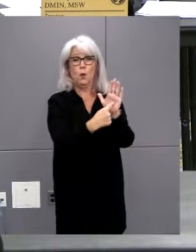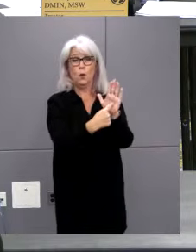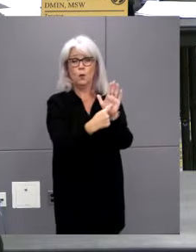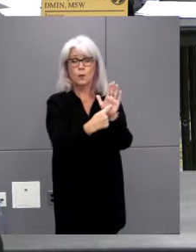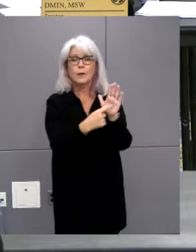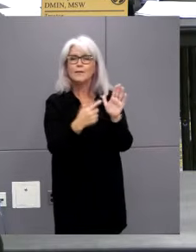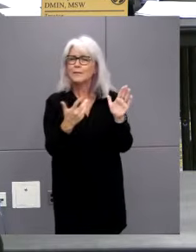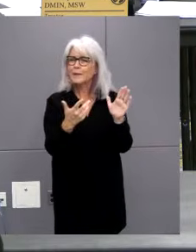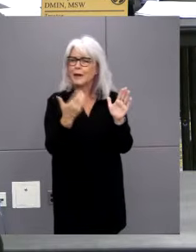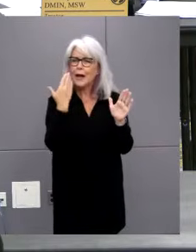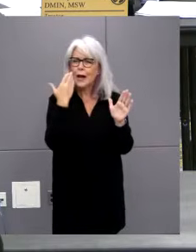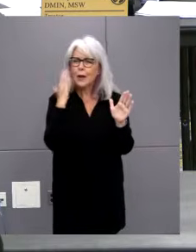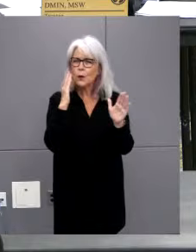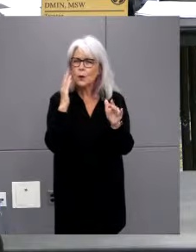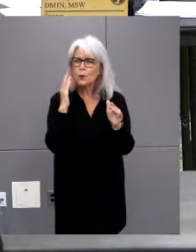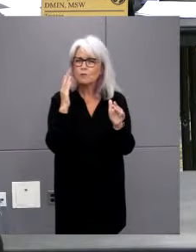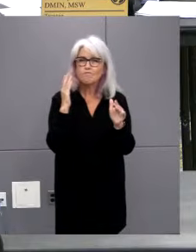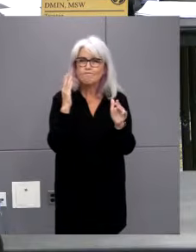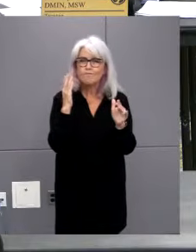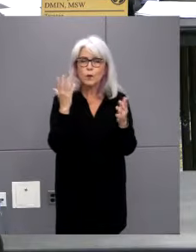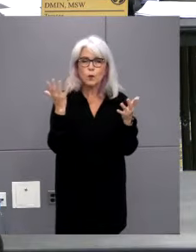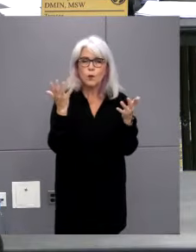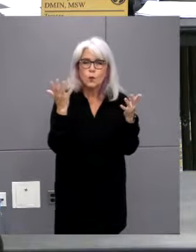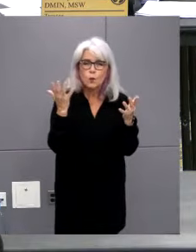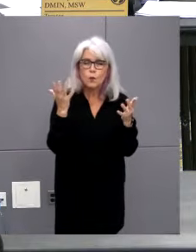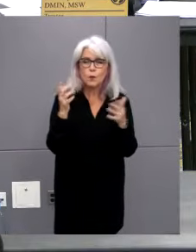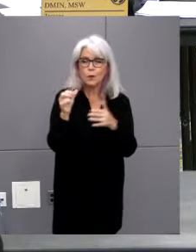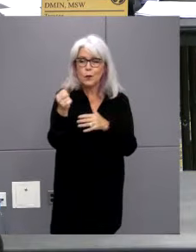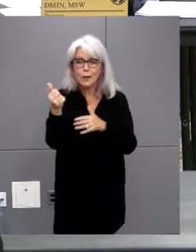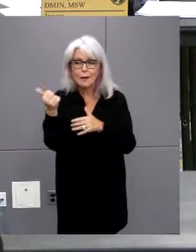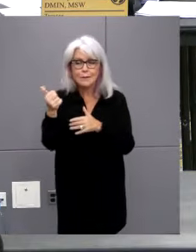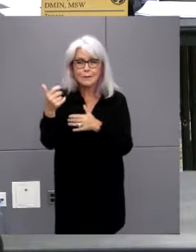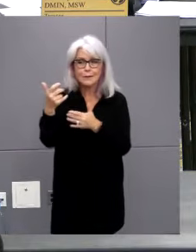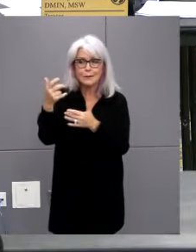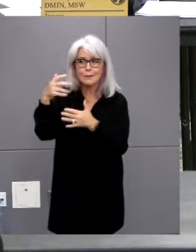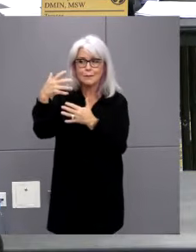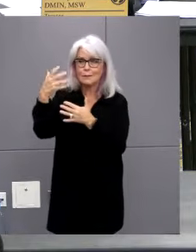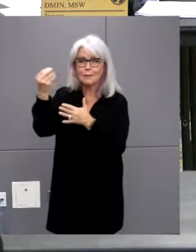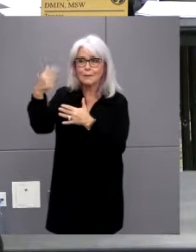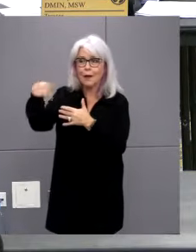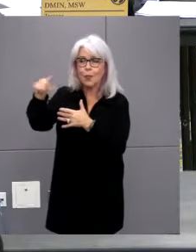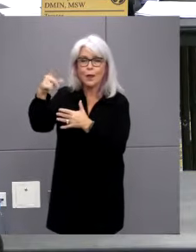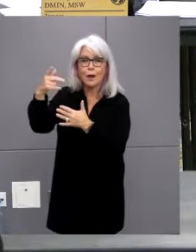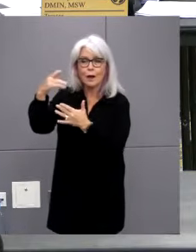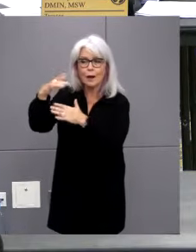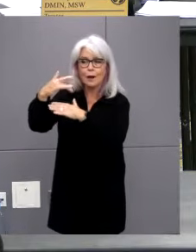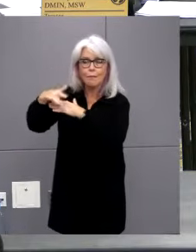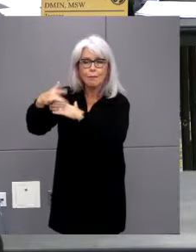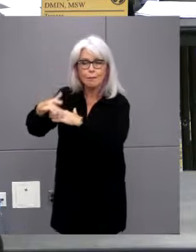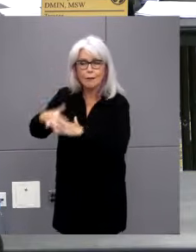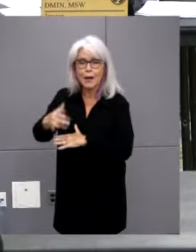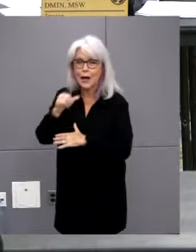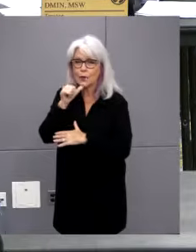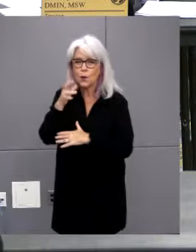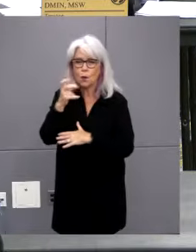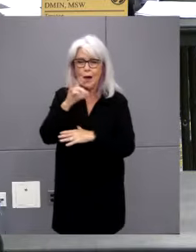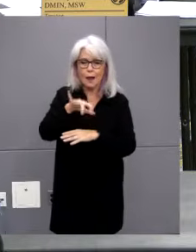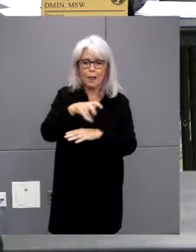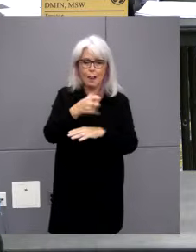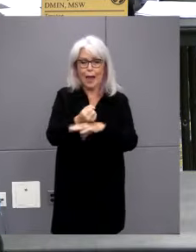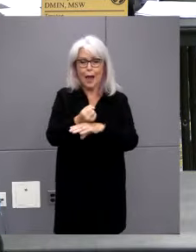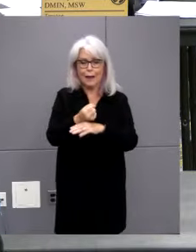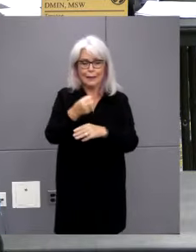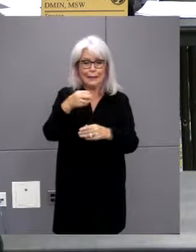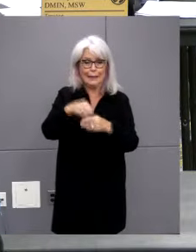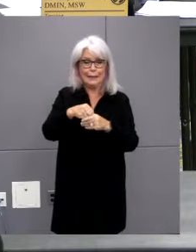don't know what else is out there, and what I don't want to do is lock us into something